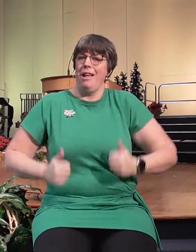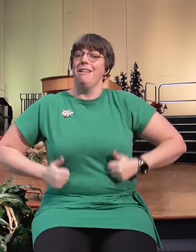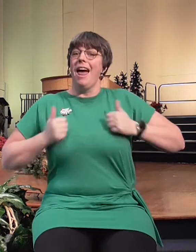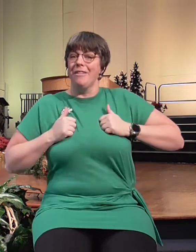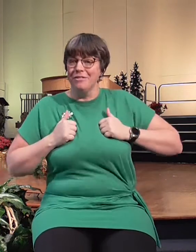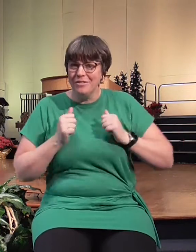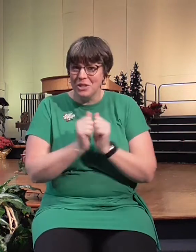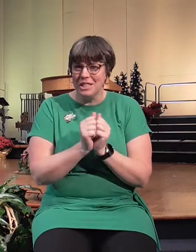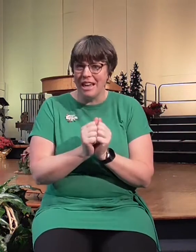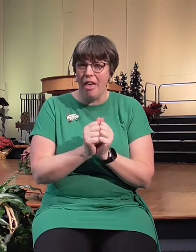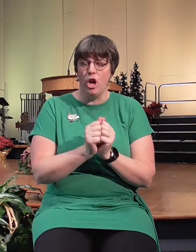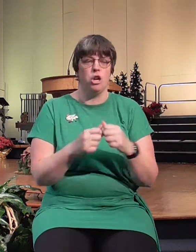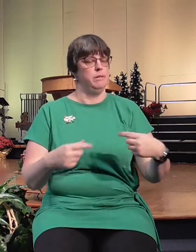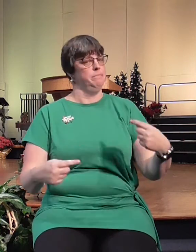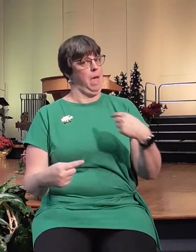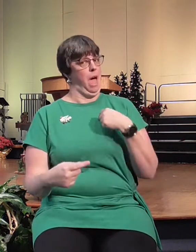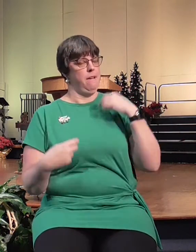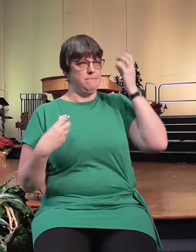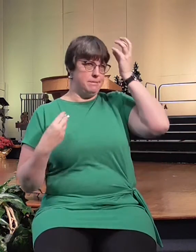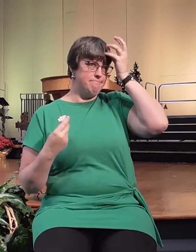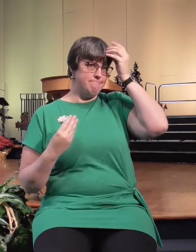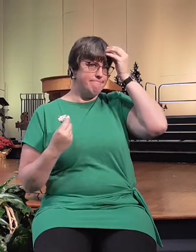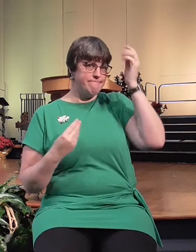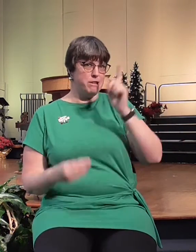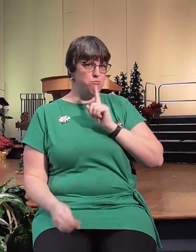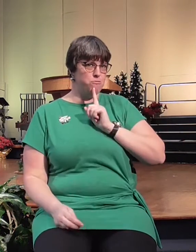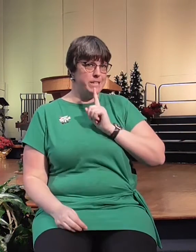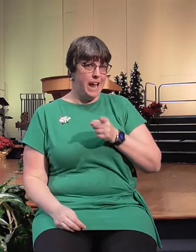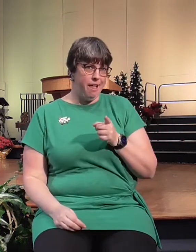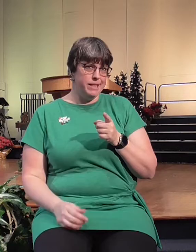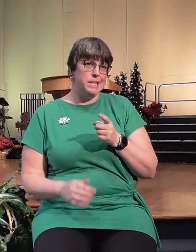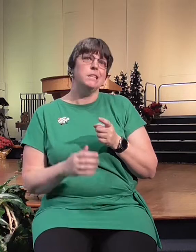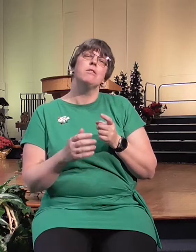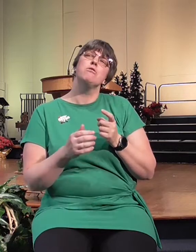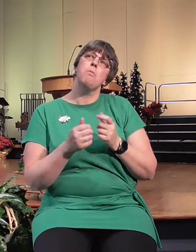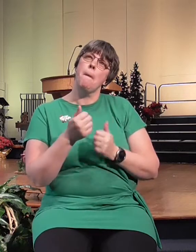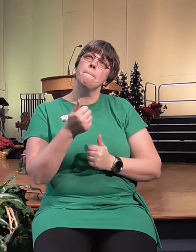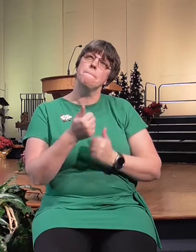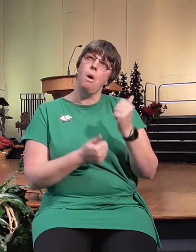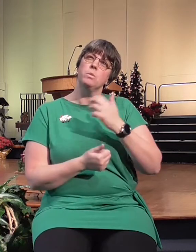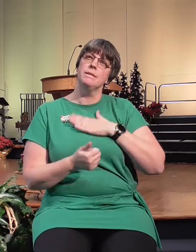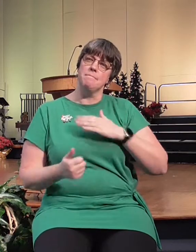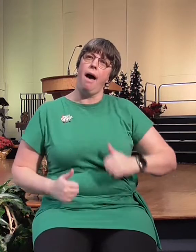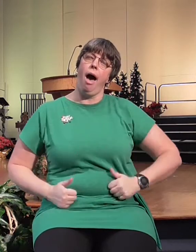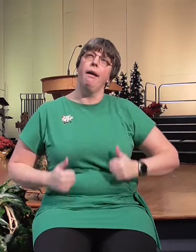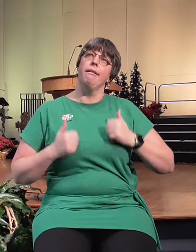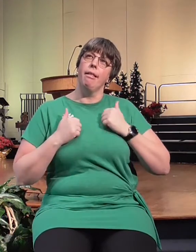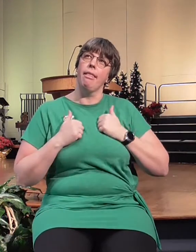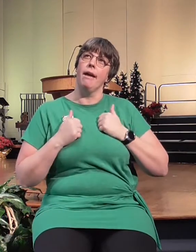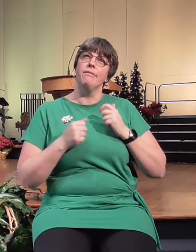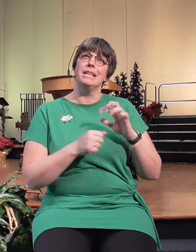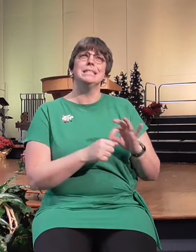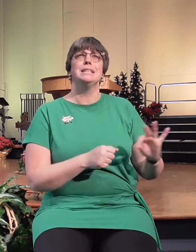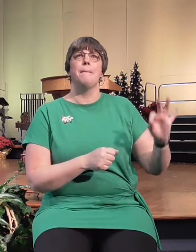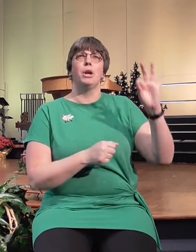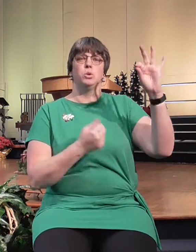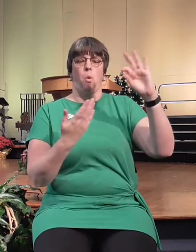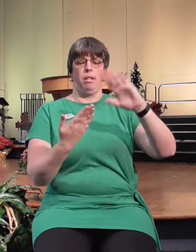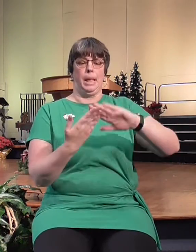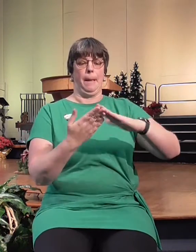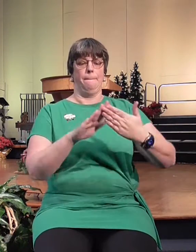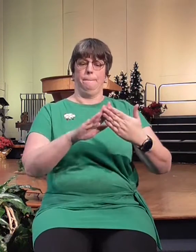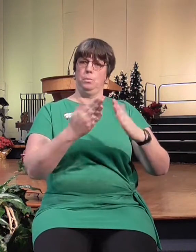together. I have been reflecting upon the reality that throughout most of my life, spiritual community and